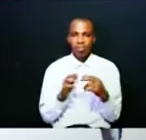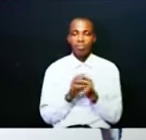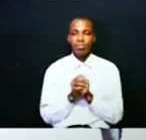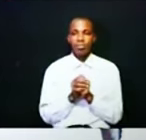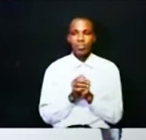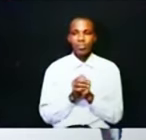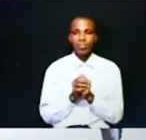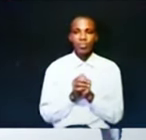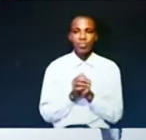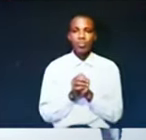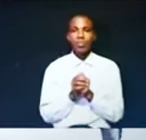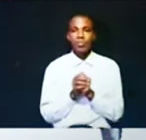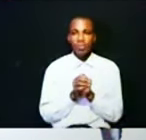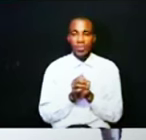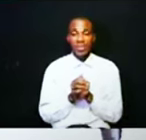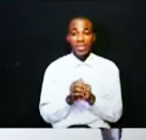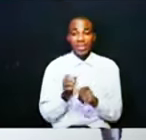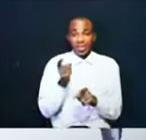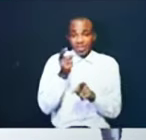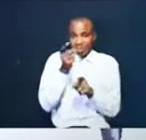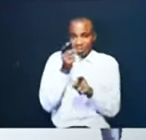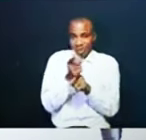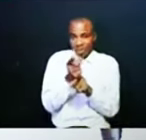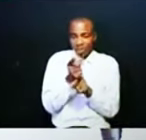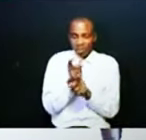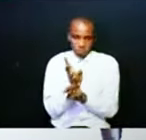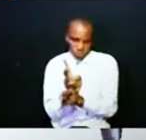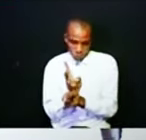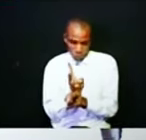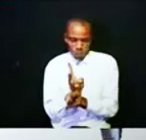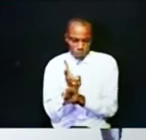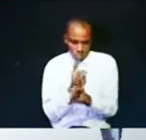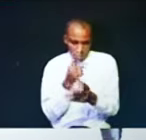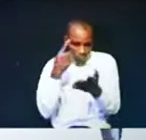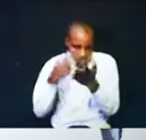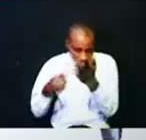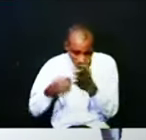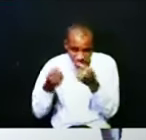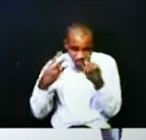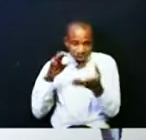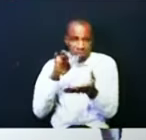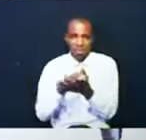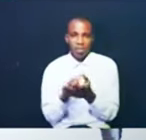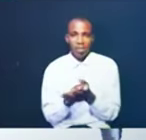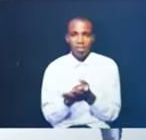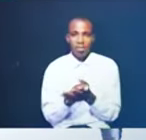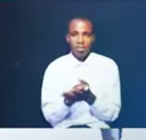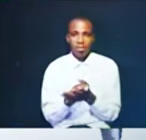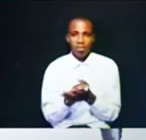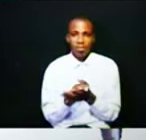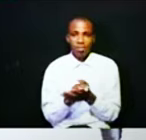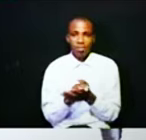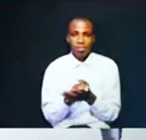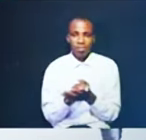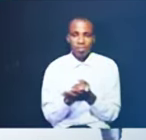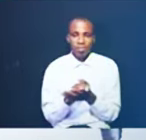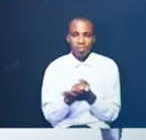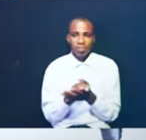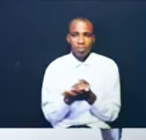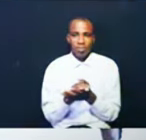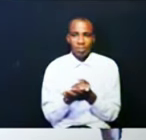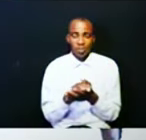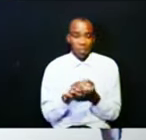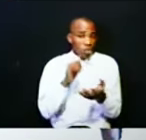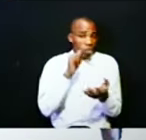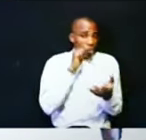nya utitimwa enye. You watch look watch marriages. Womodian shawari. Couples that click. You